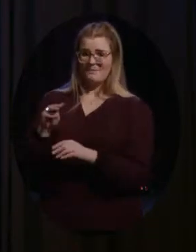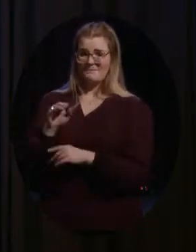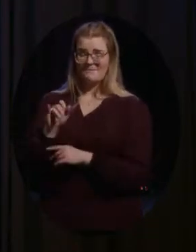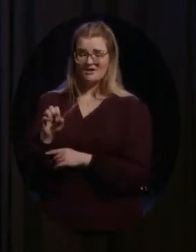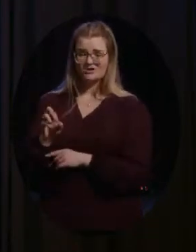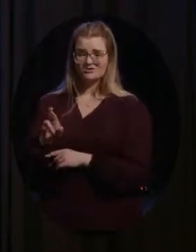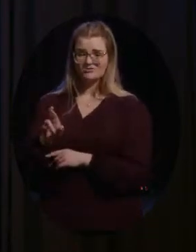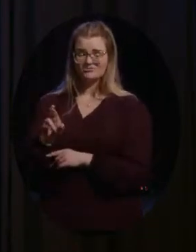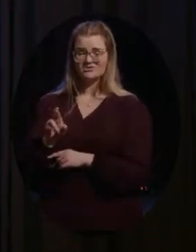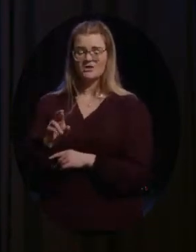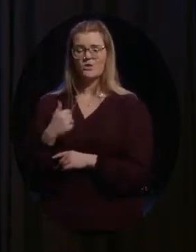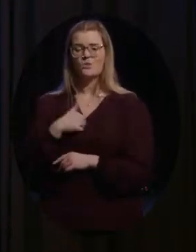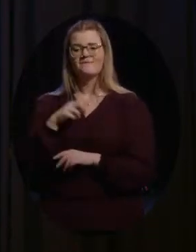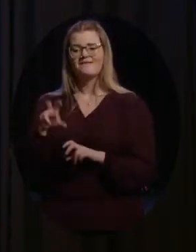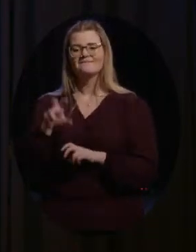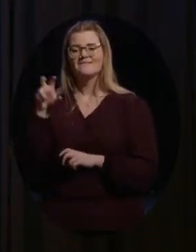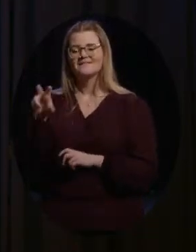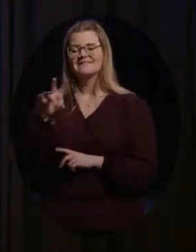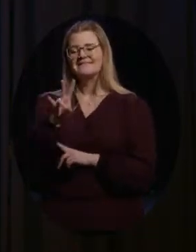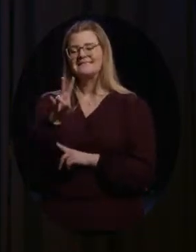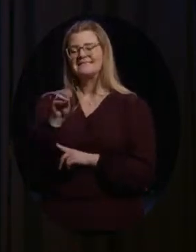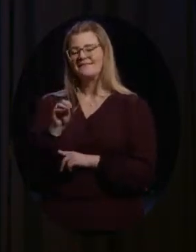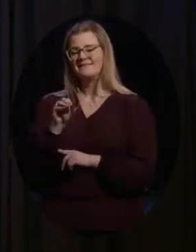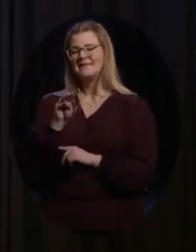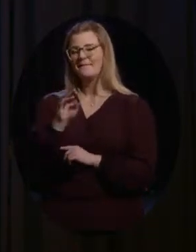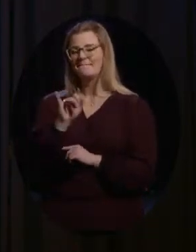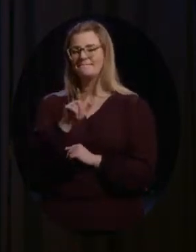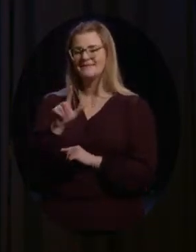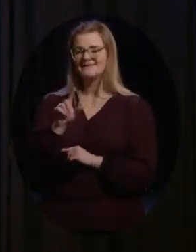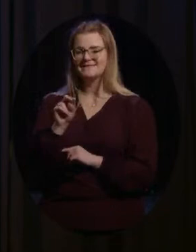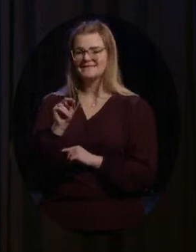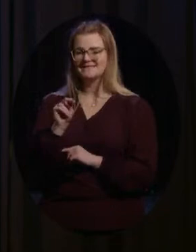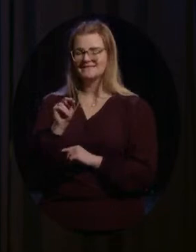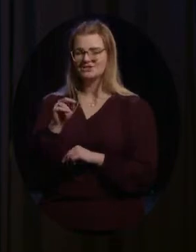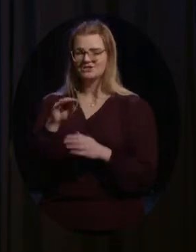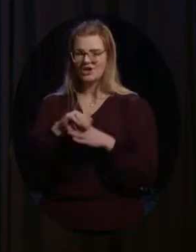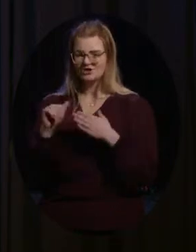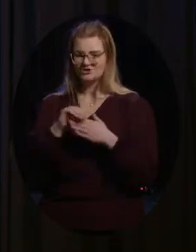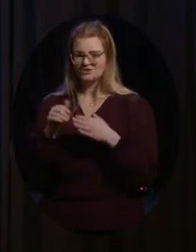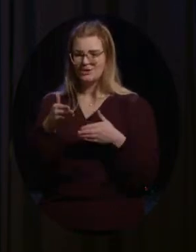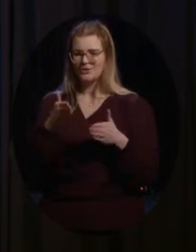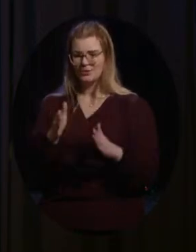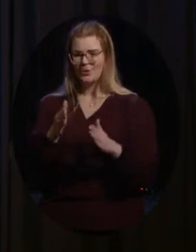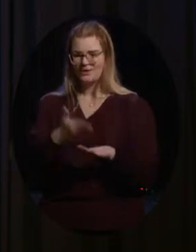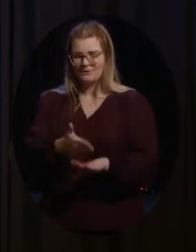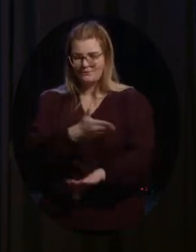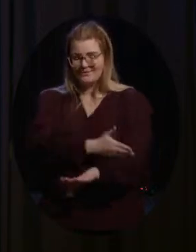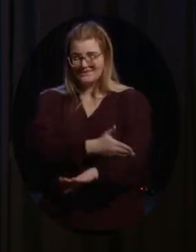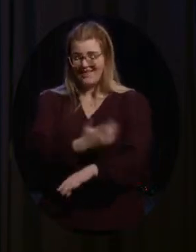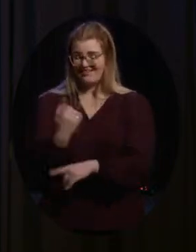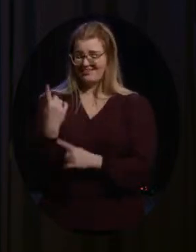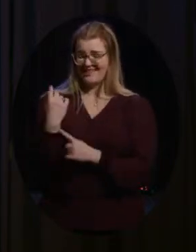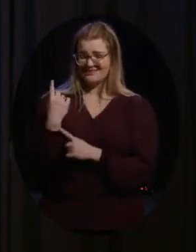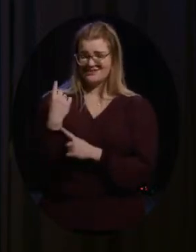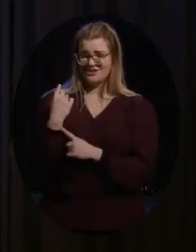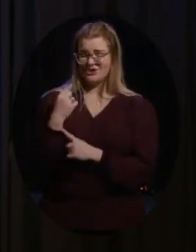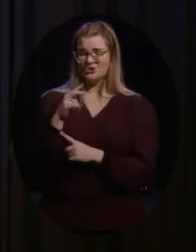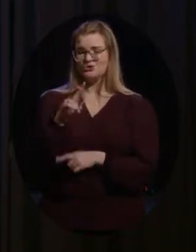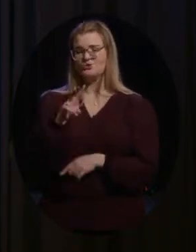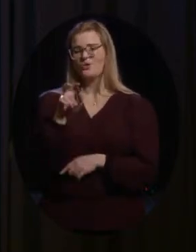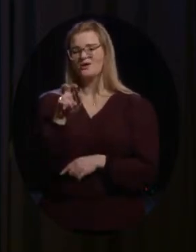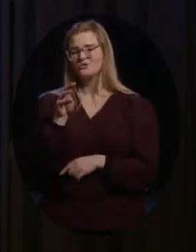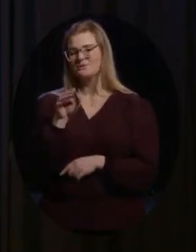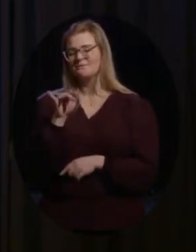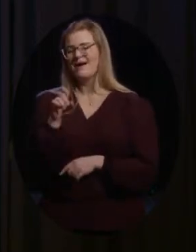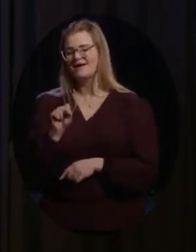we've invested $70 million into road improvements. Last year, we improved more than 200 miles of